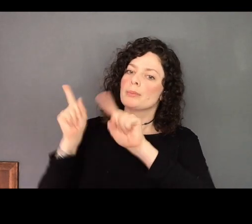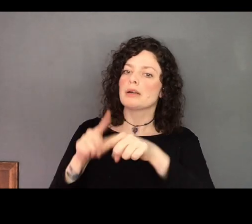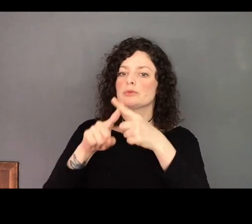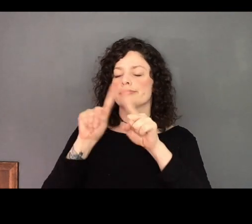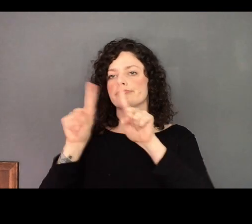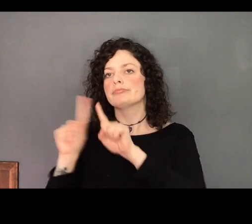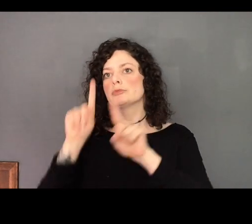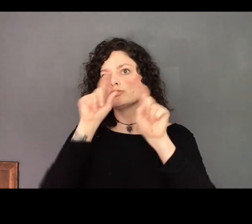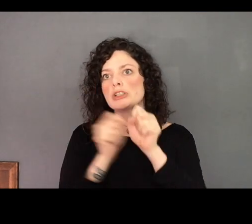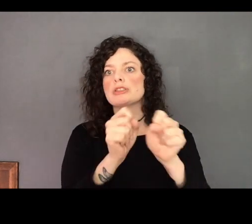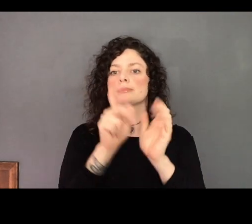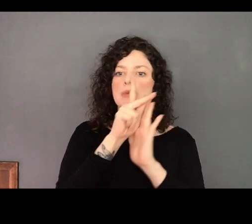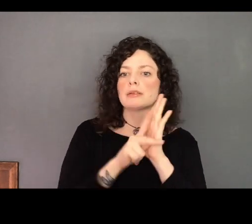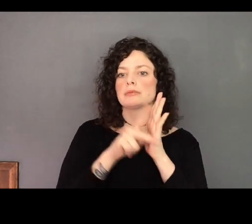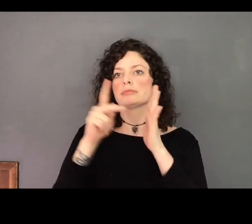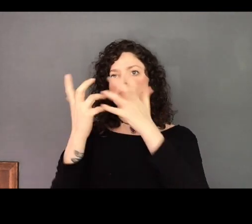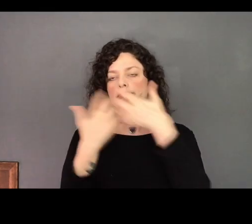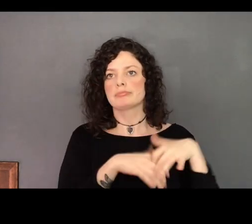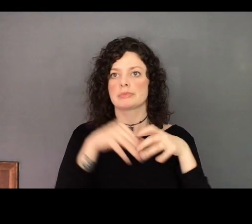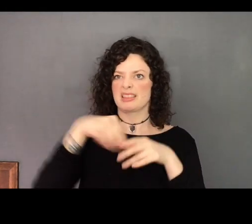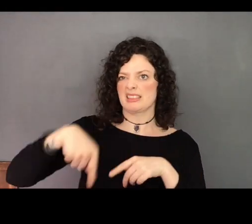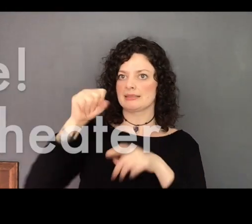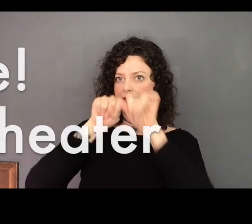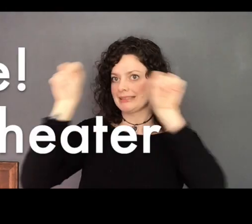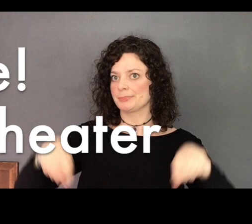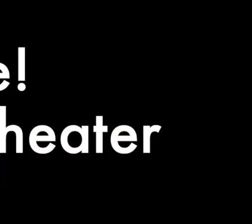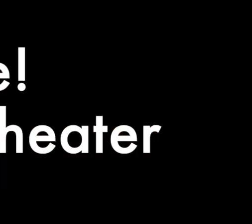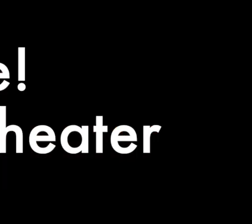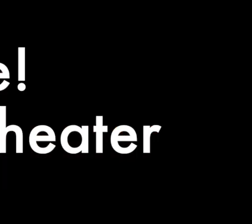policy, and infrastructure investments in the movement ecosystem.